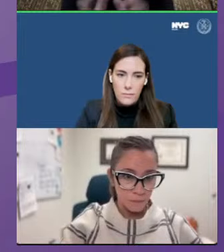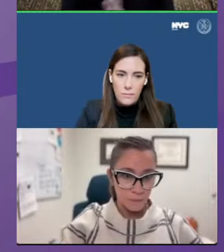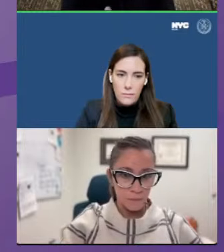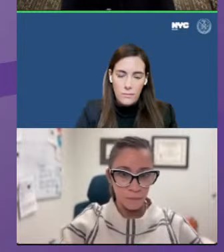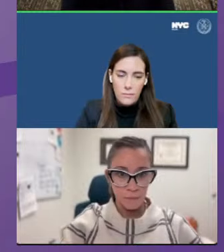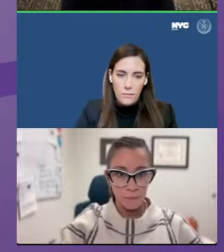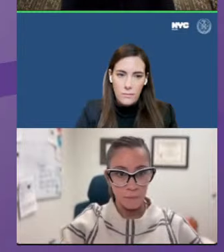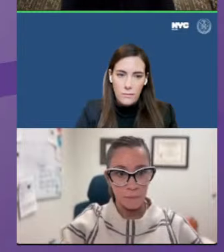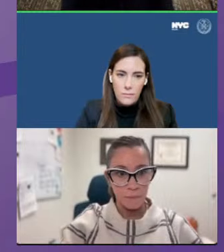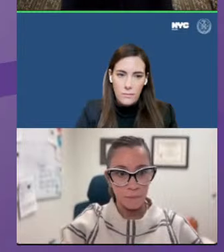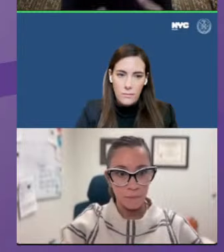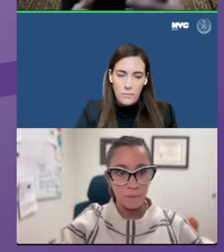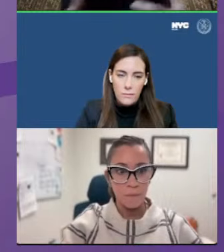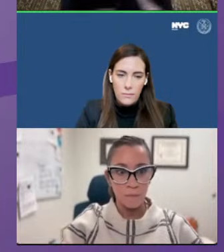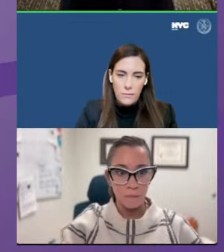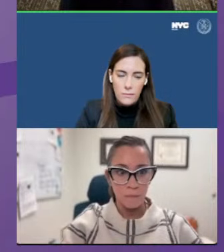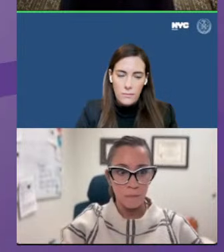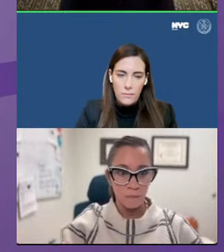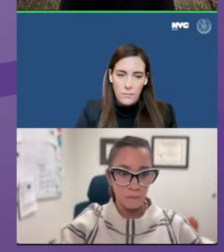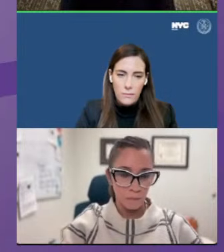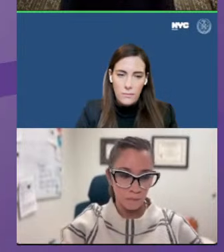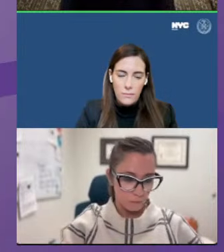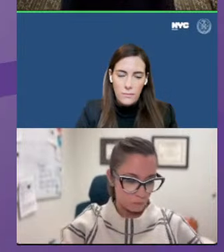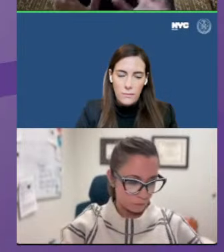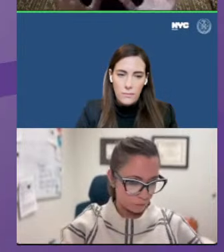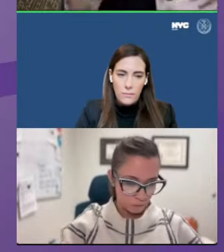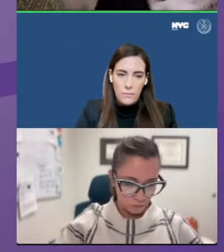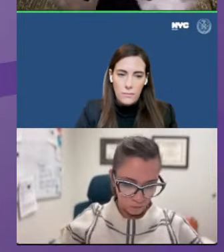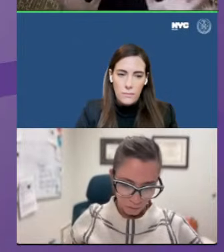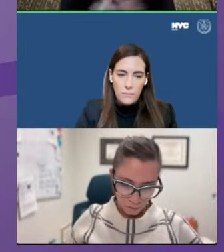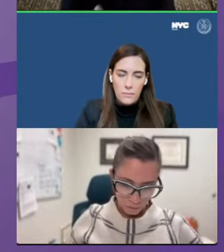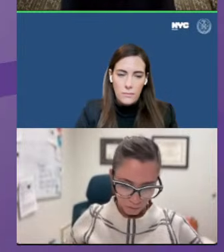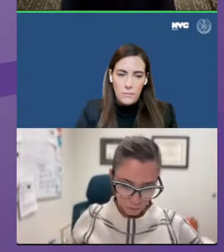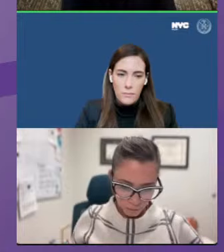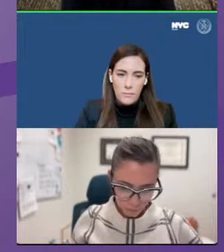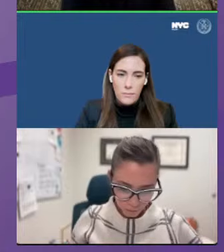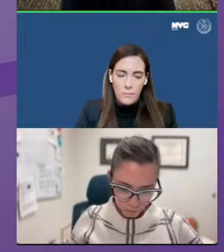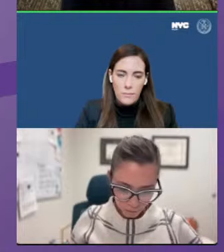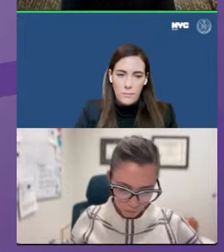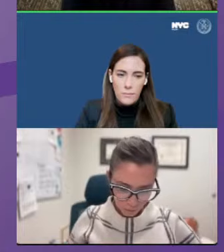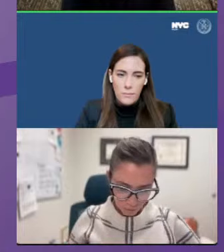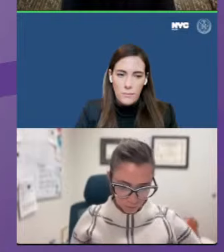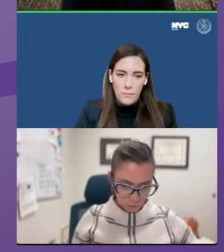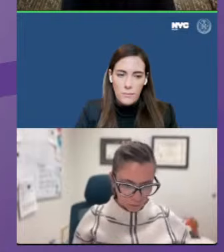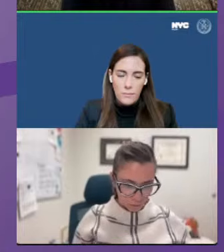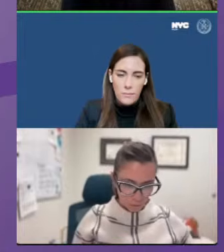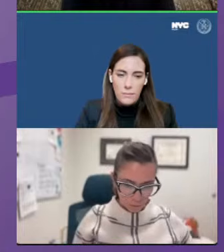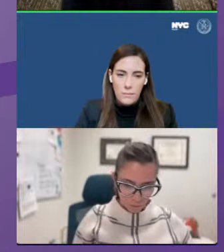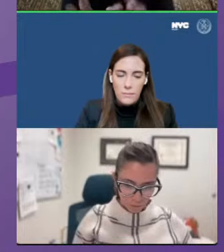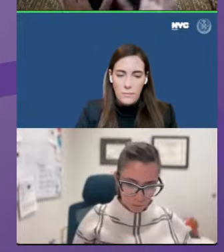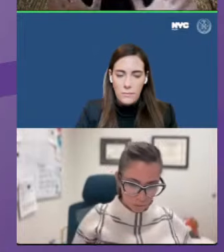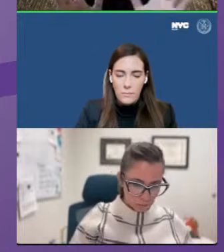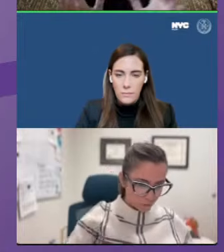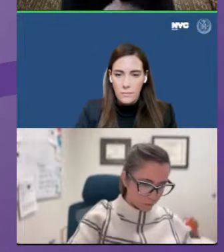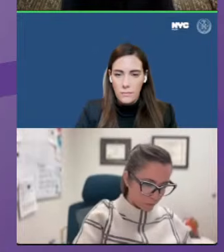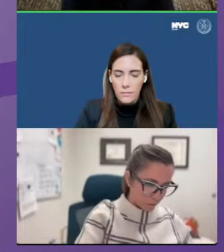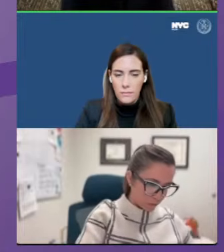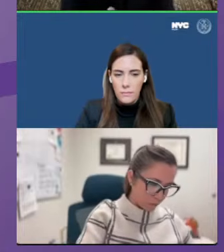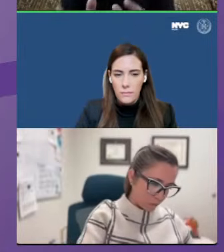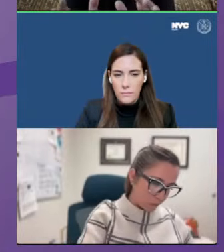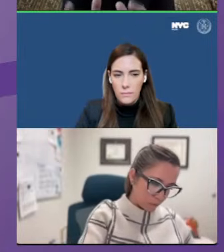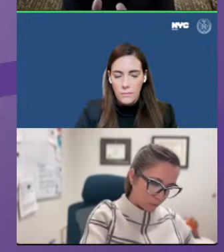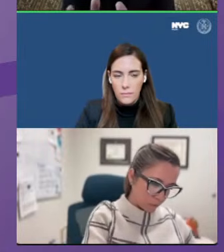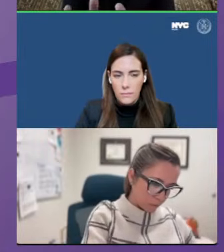sort of graft versus host disease, and sort of manages their immune system in that